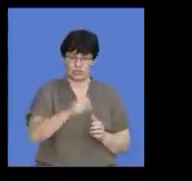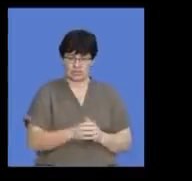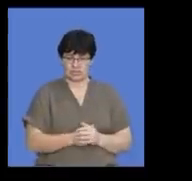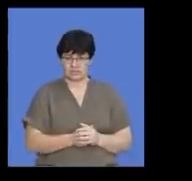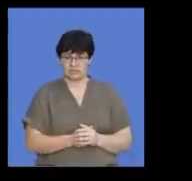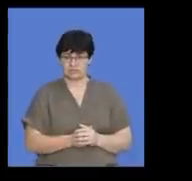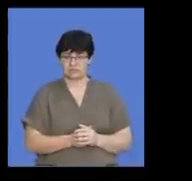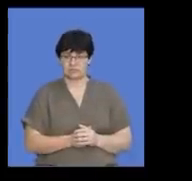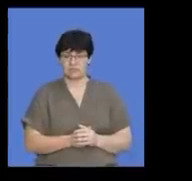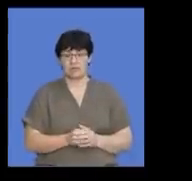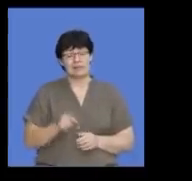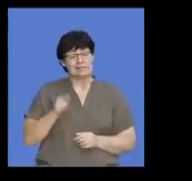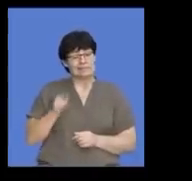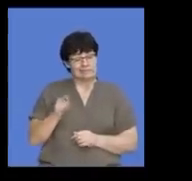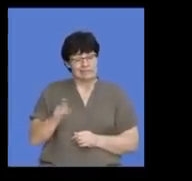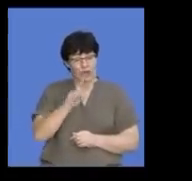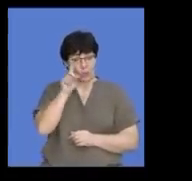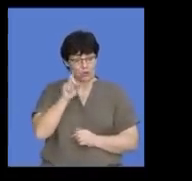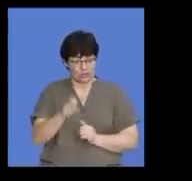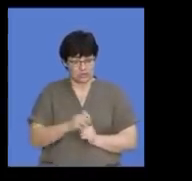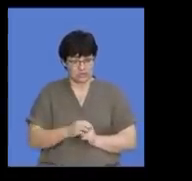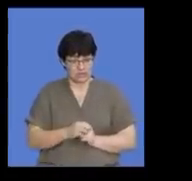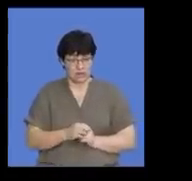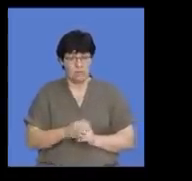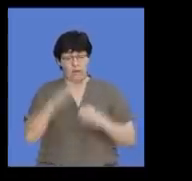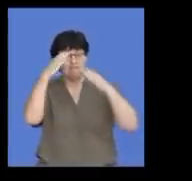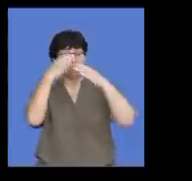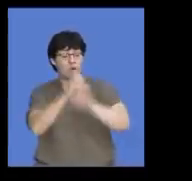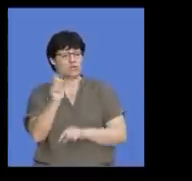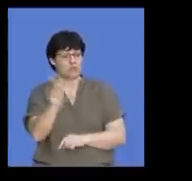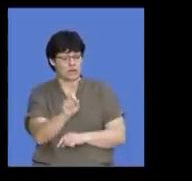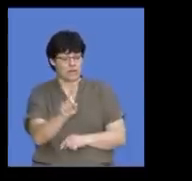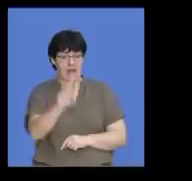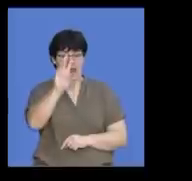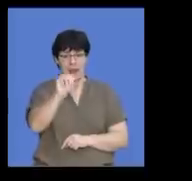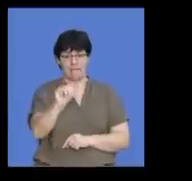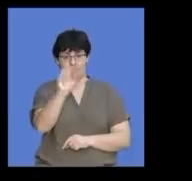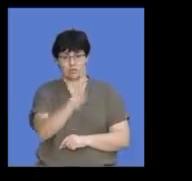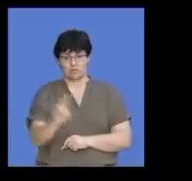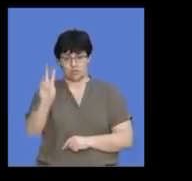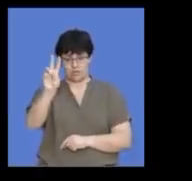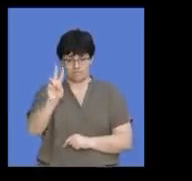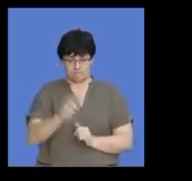note that in this particular question, we are focusing on meters squared.